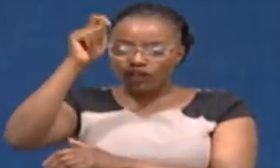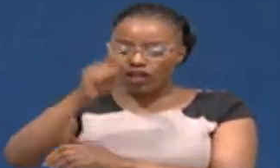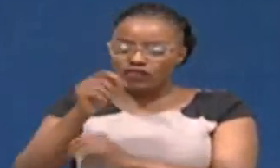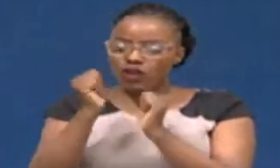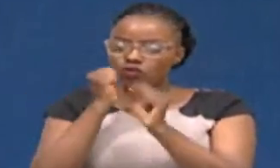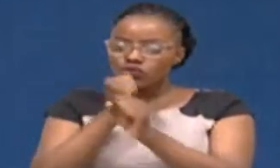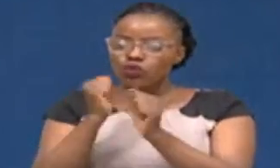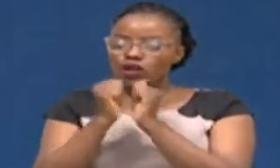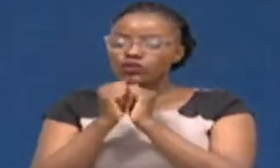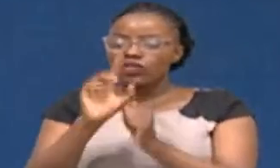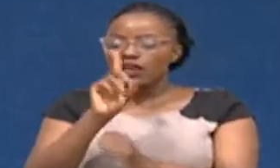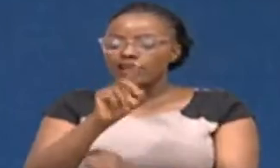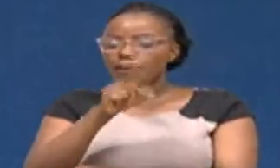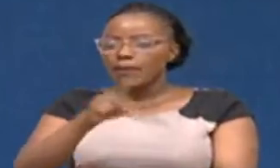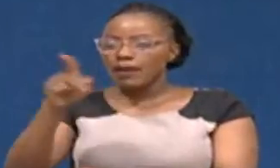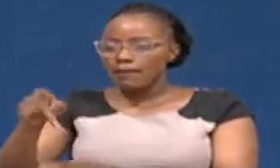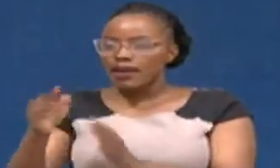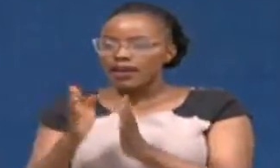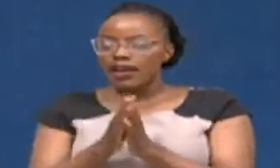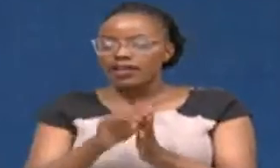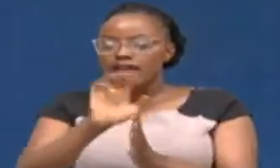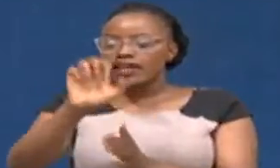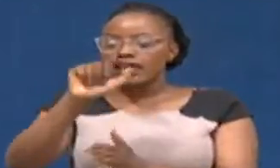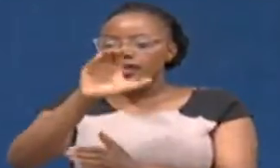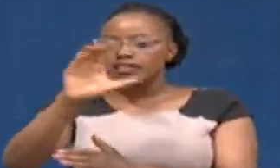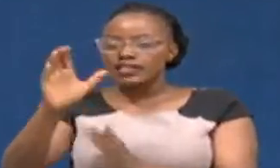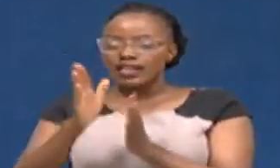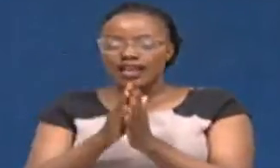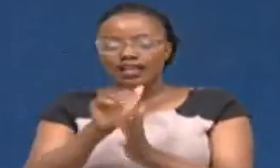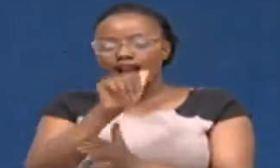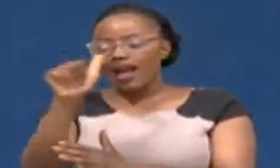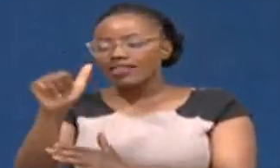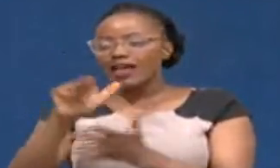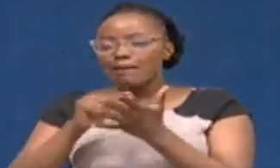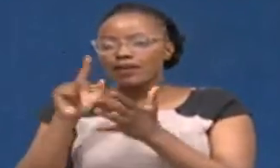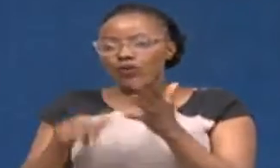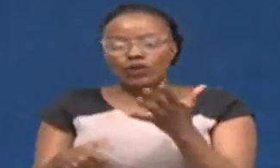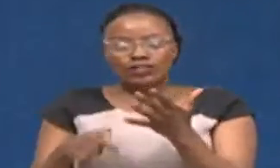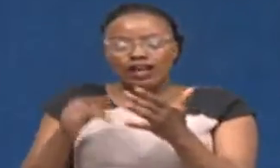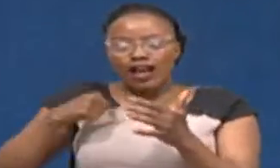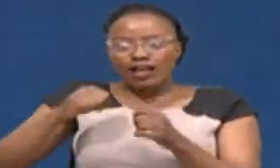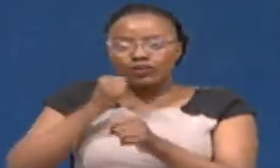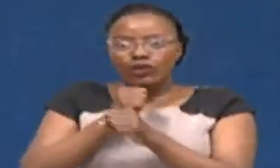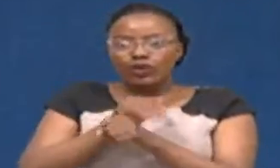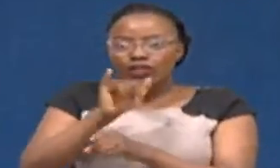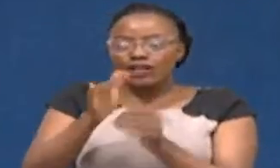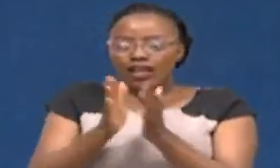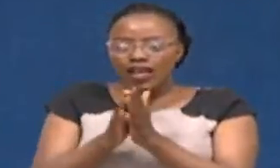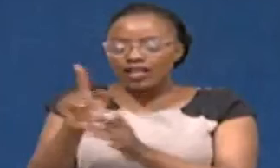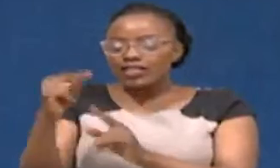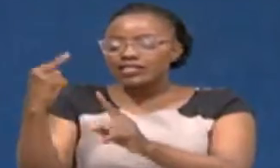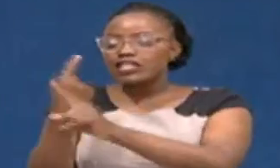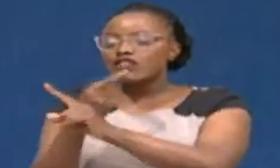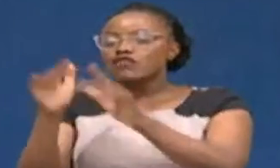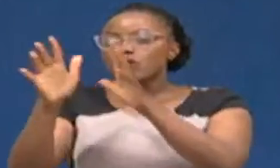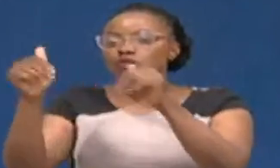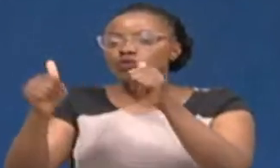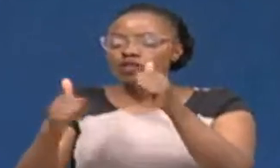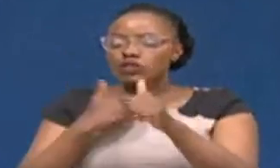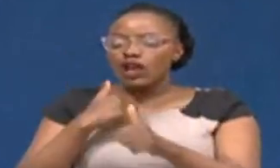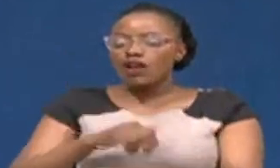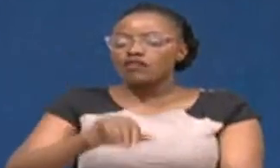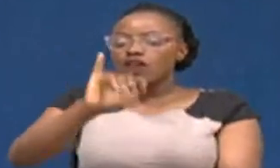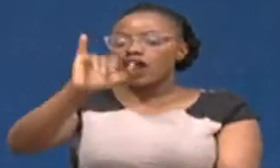the DPP, with the EACC, etc. So that is what we are doing, and this is the difference, I would